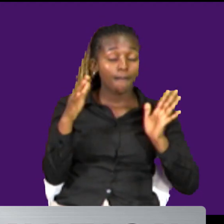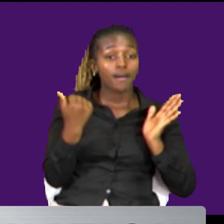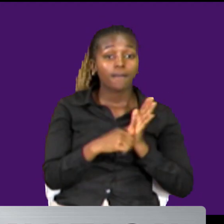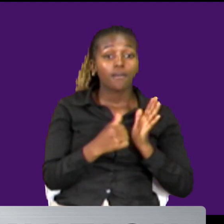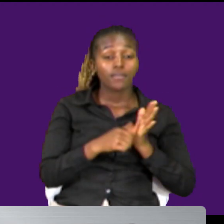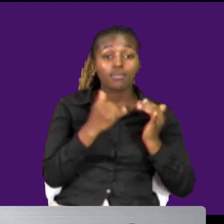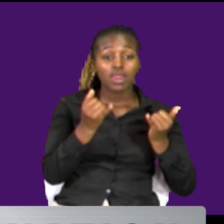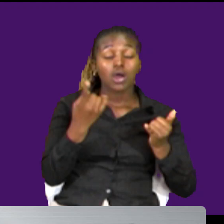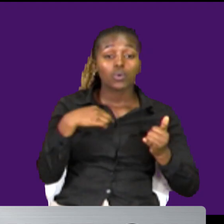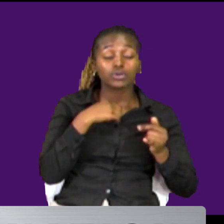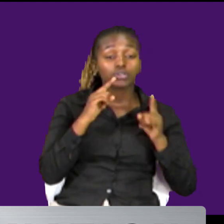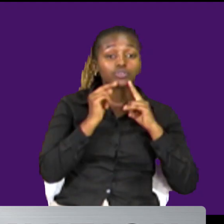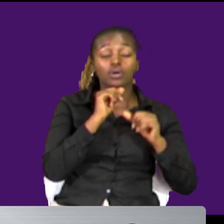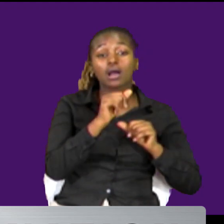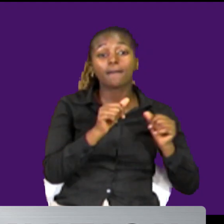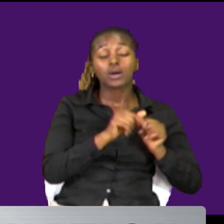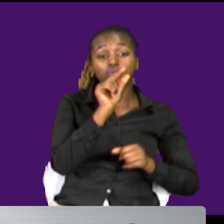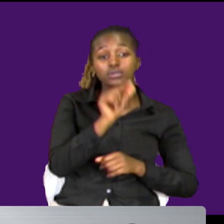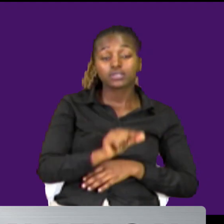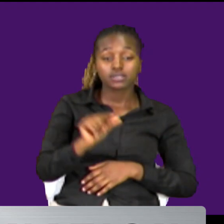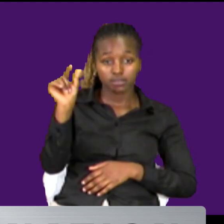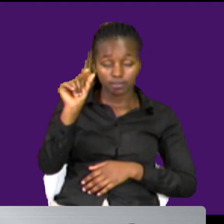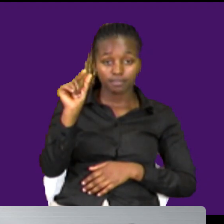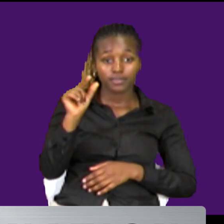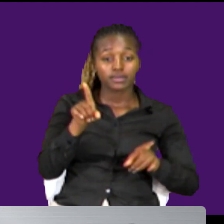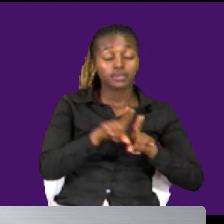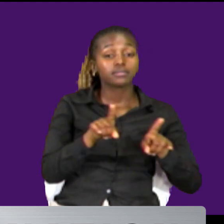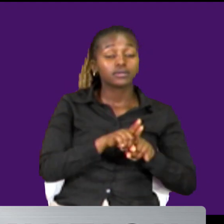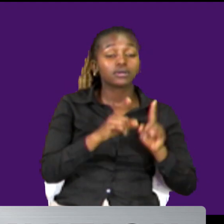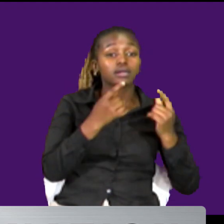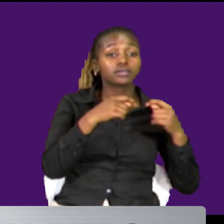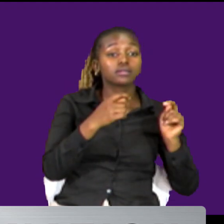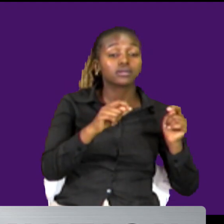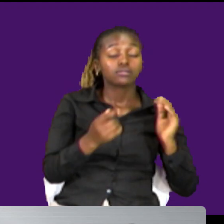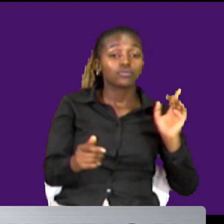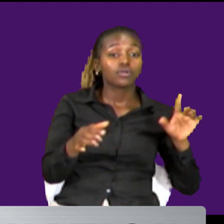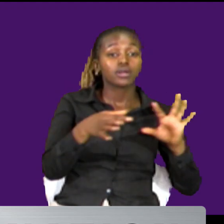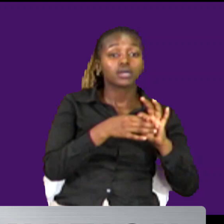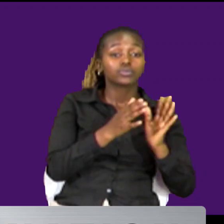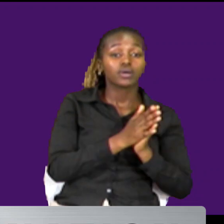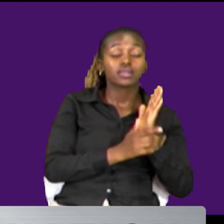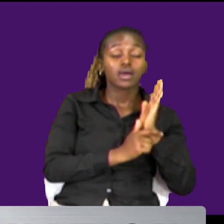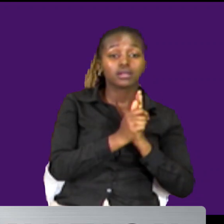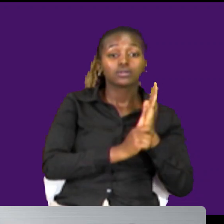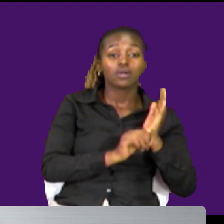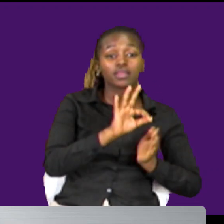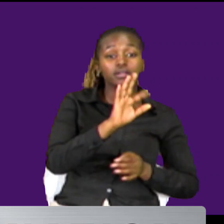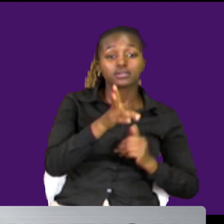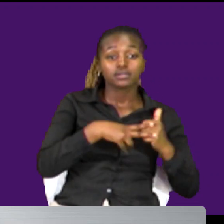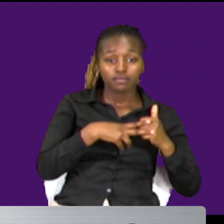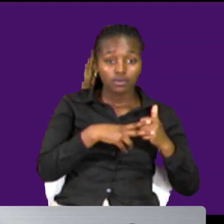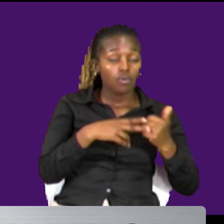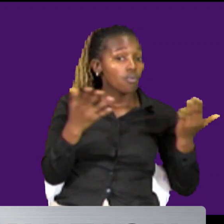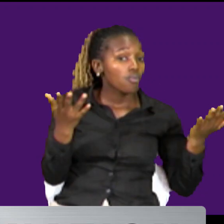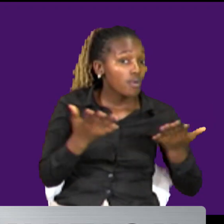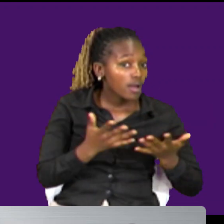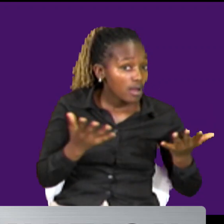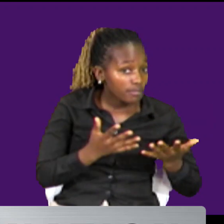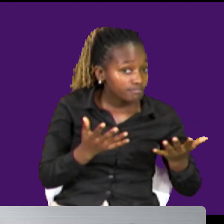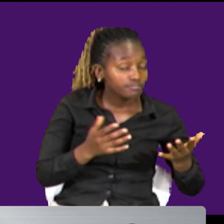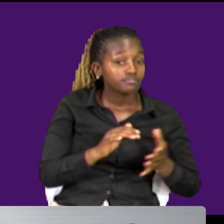over and trying to put up Article 37 in progress. I say it's because when